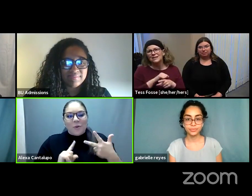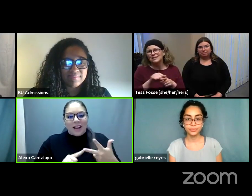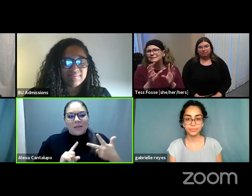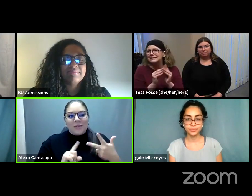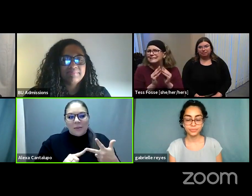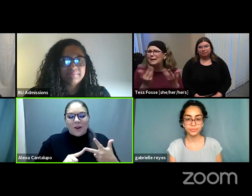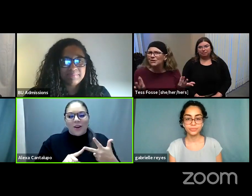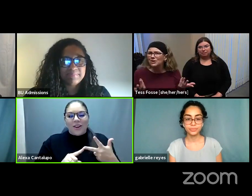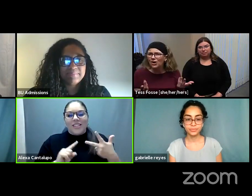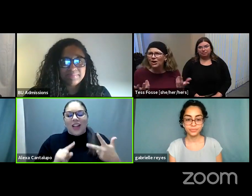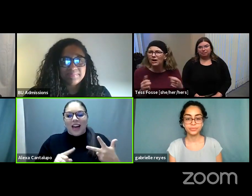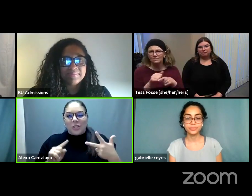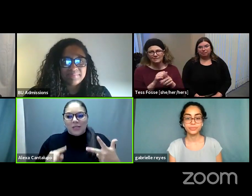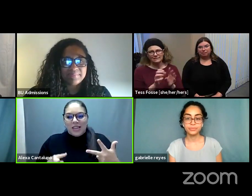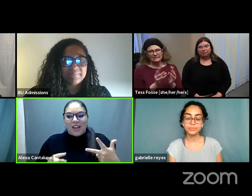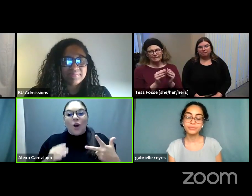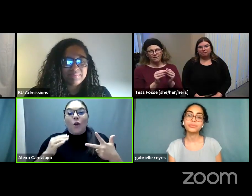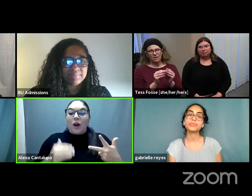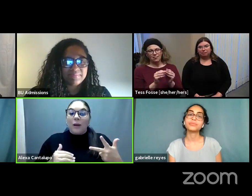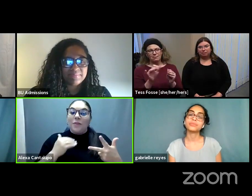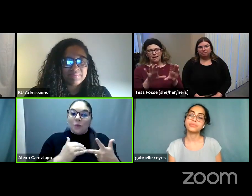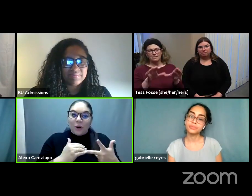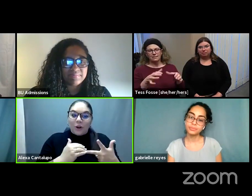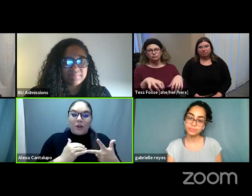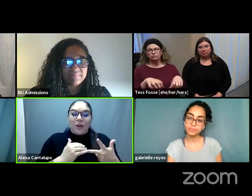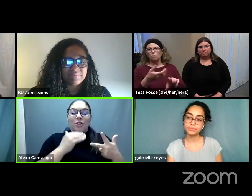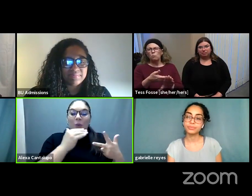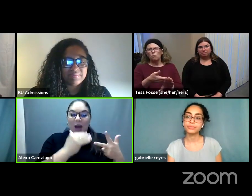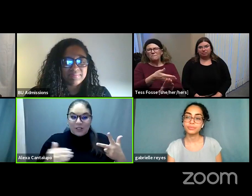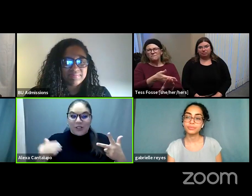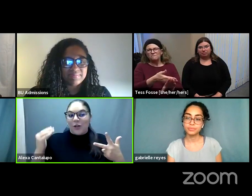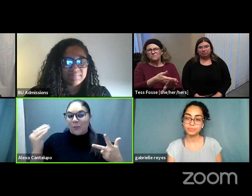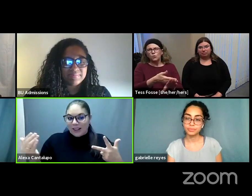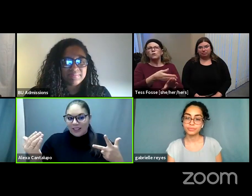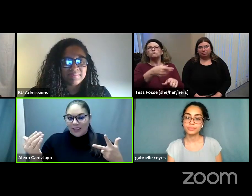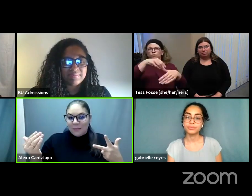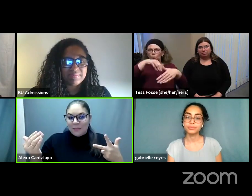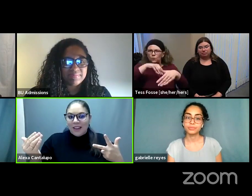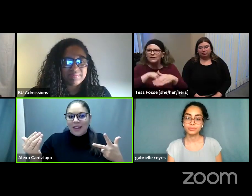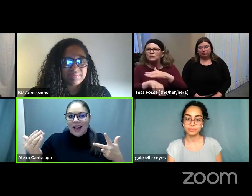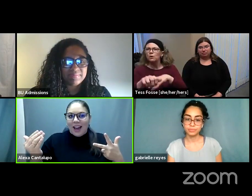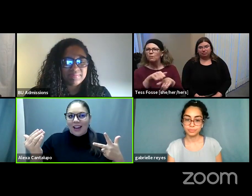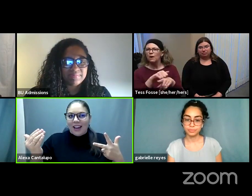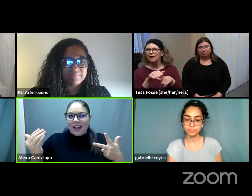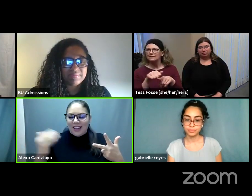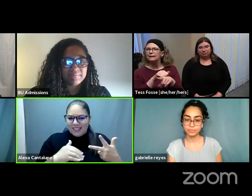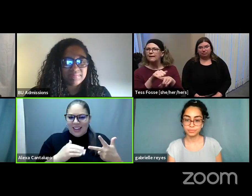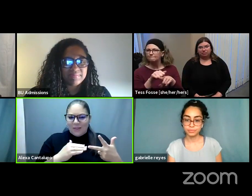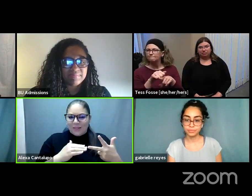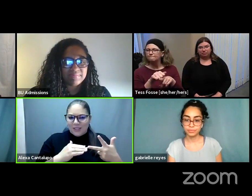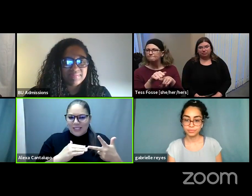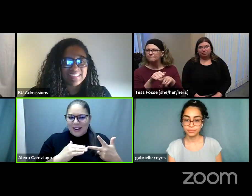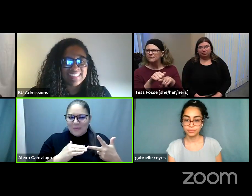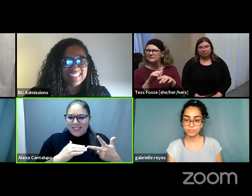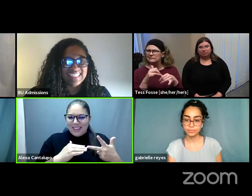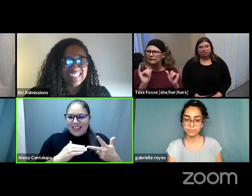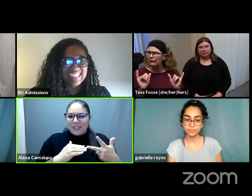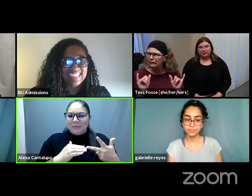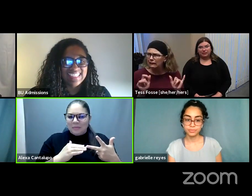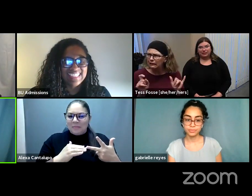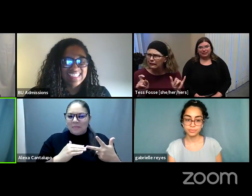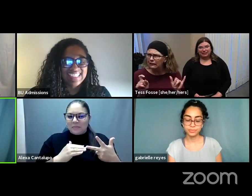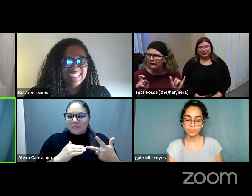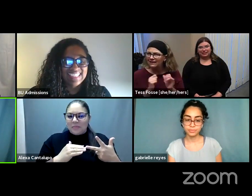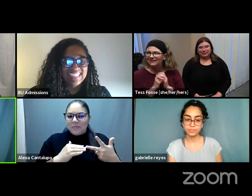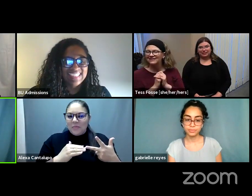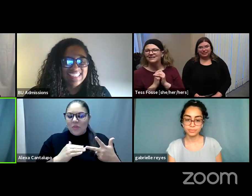seminar. So practicum seminar is the class you take right before you enter your practicum. Is that how it's still set up, I think?